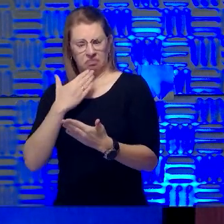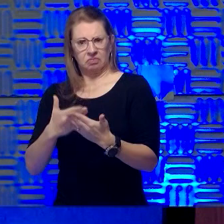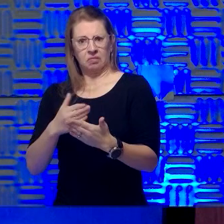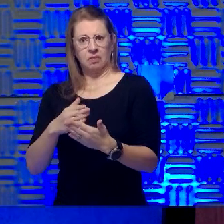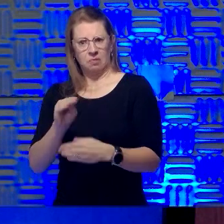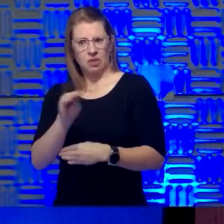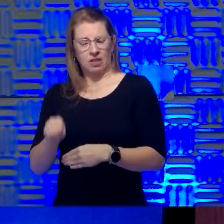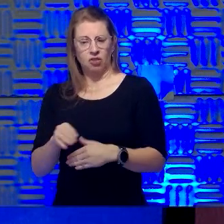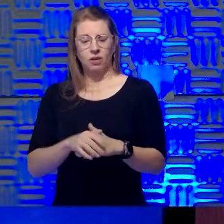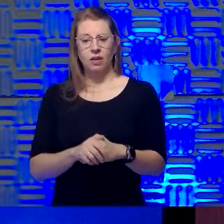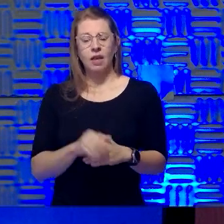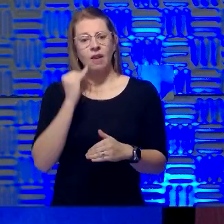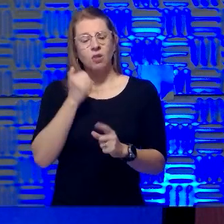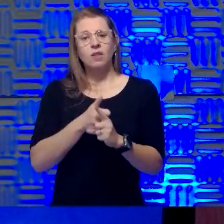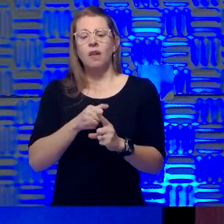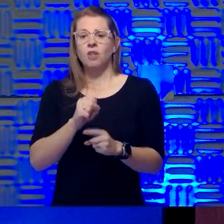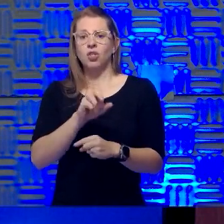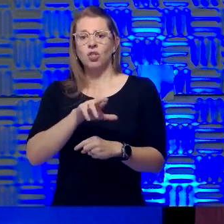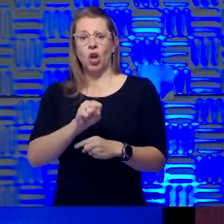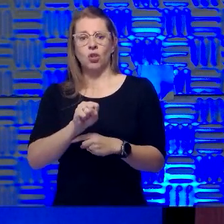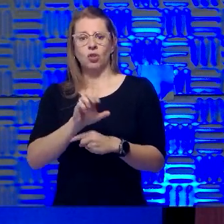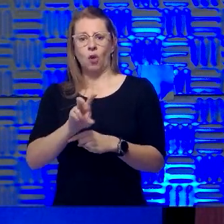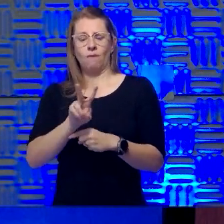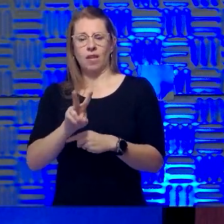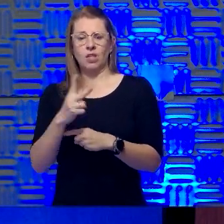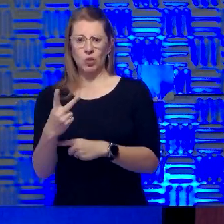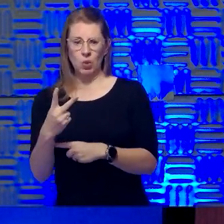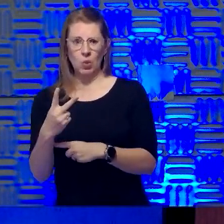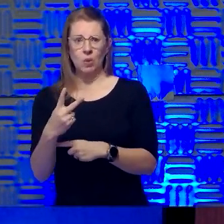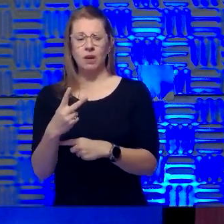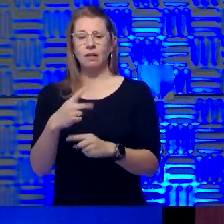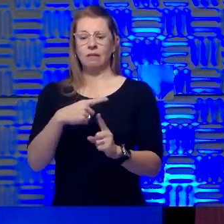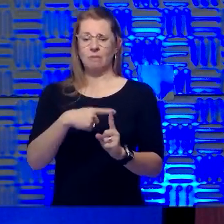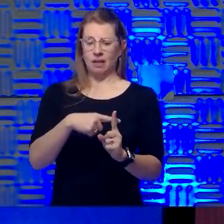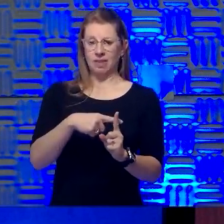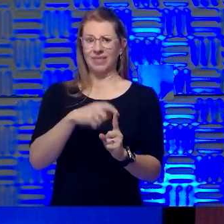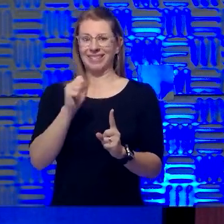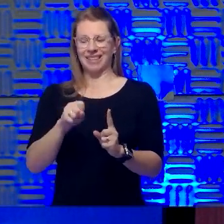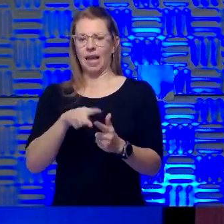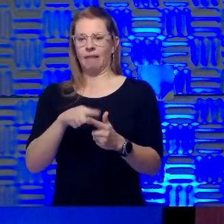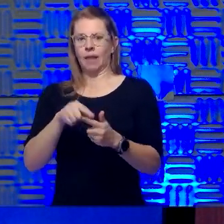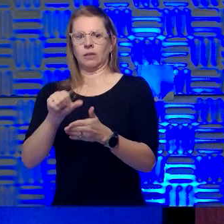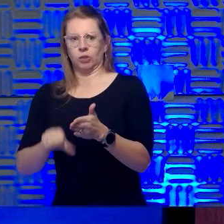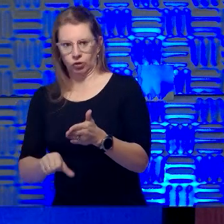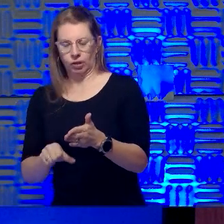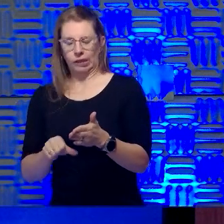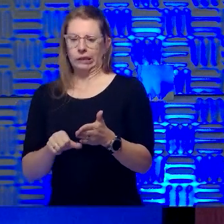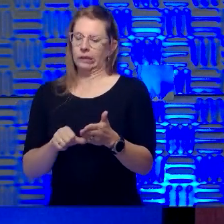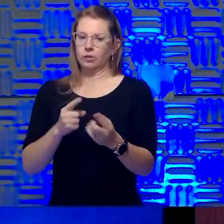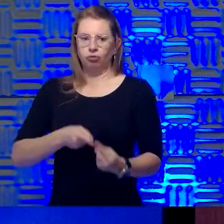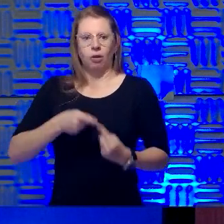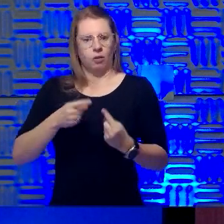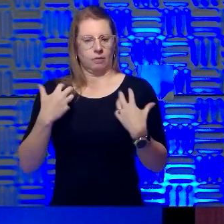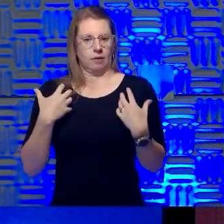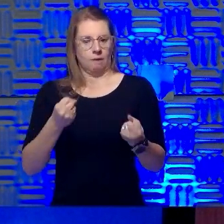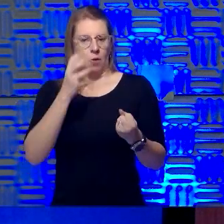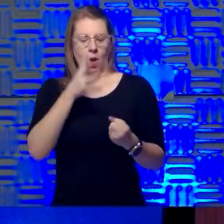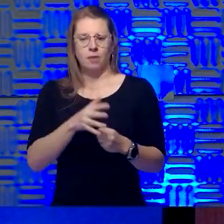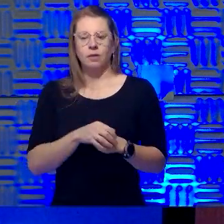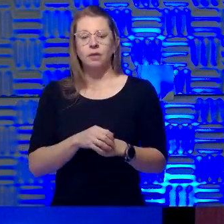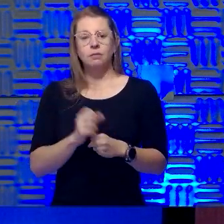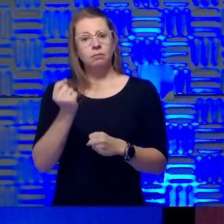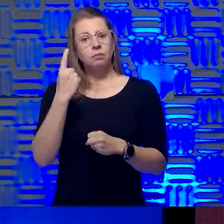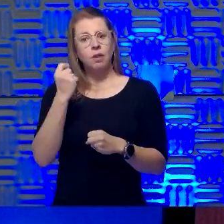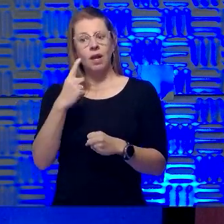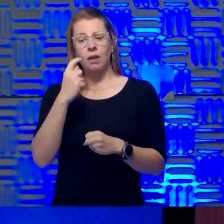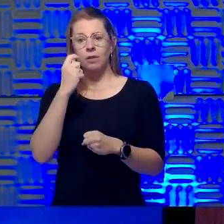of having SARS-CoV-2, that's a different story. So the reason you get tested is to protect yourself. So I understand you may